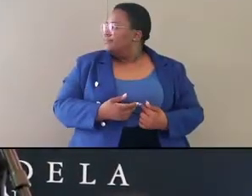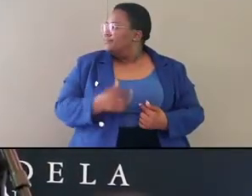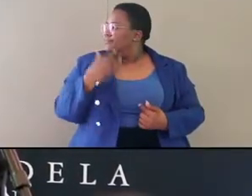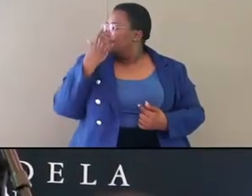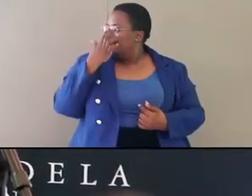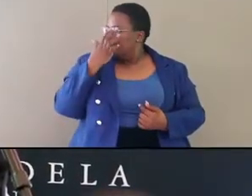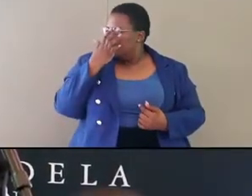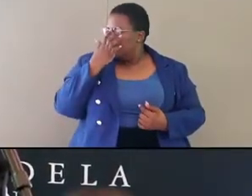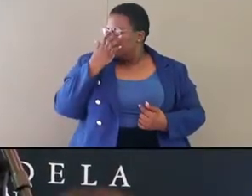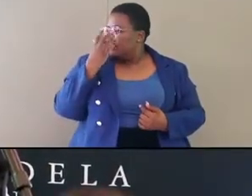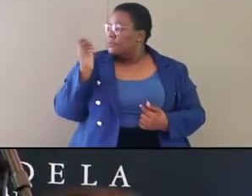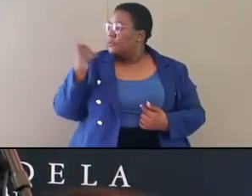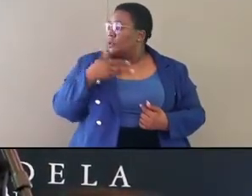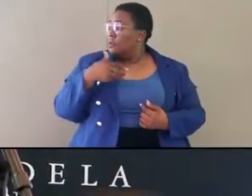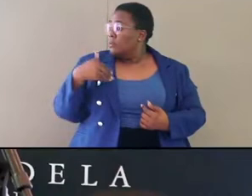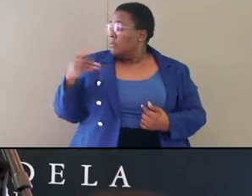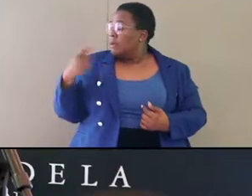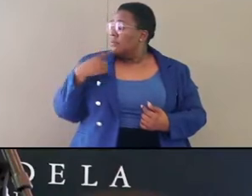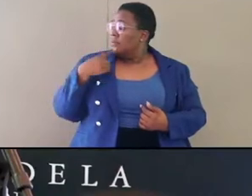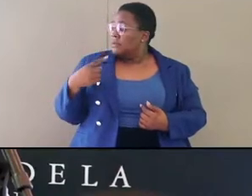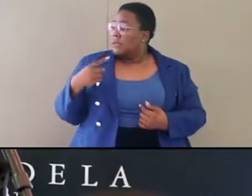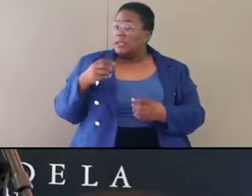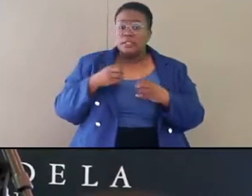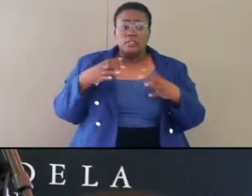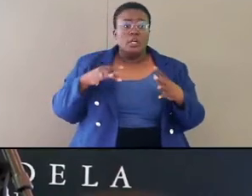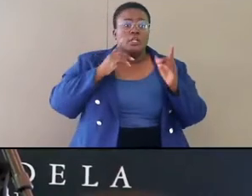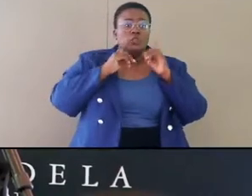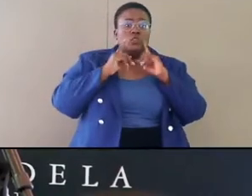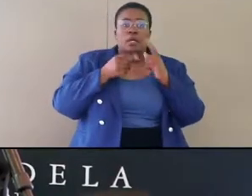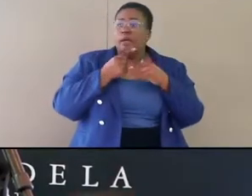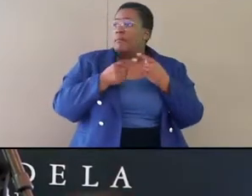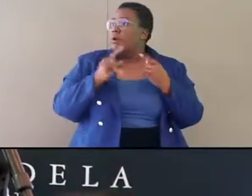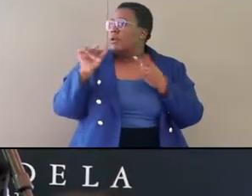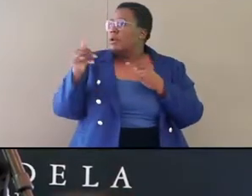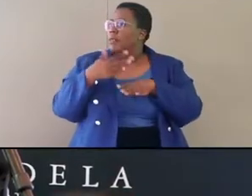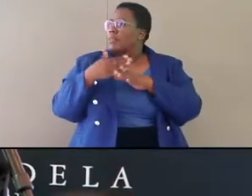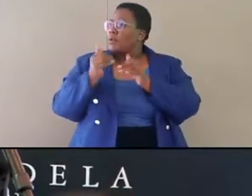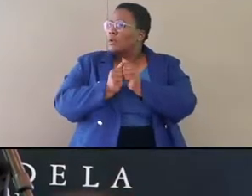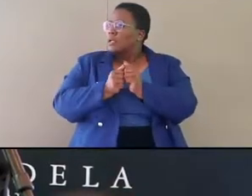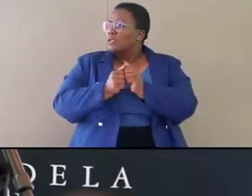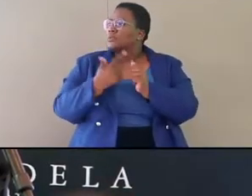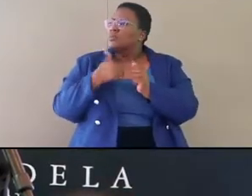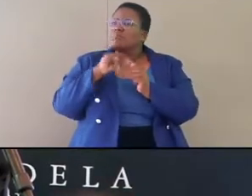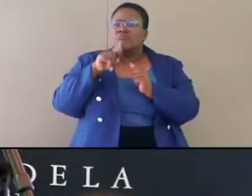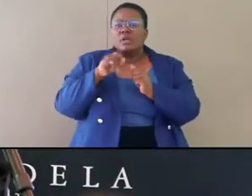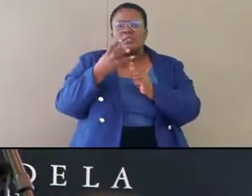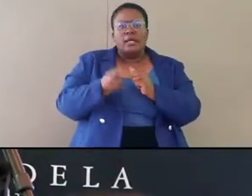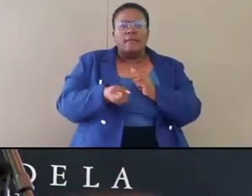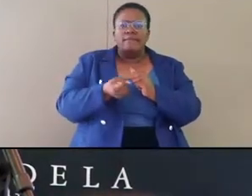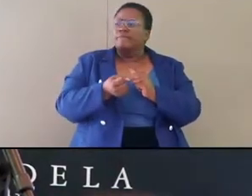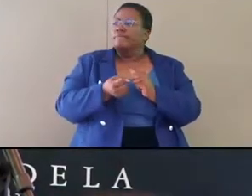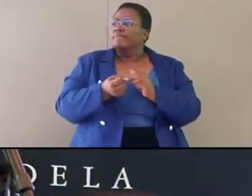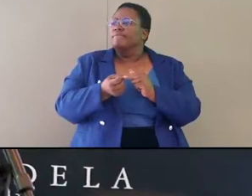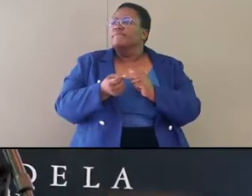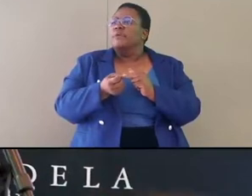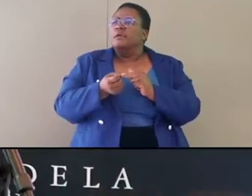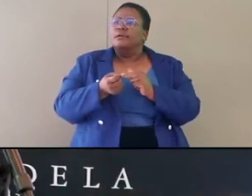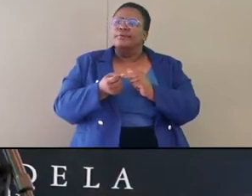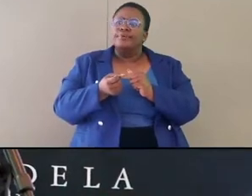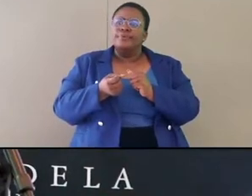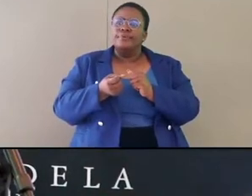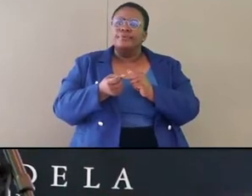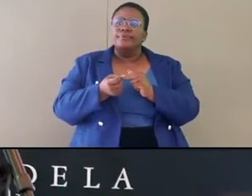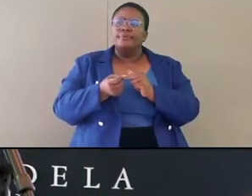exactly what Mastudo started talking about and my colleague there and a few others that are beginning to latch on we have to have some sort of call to action post this meeting